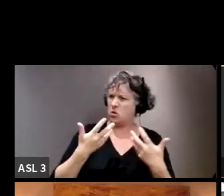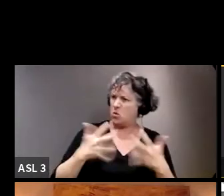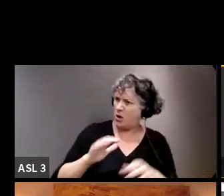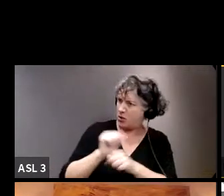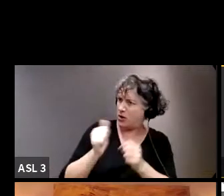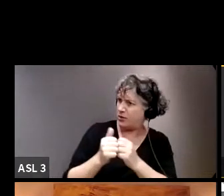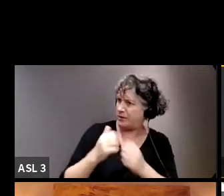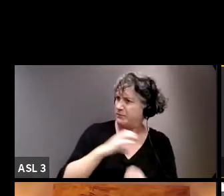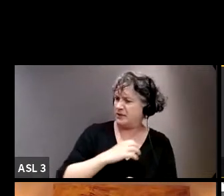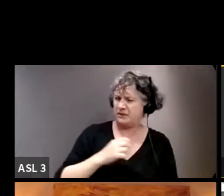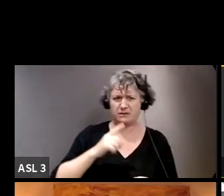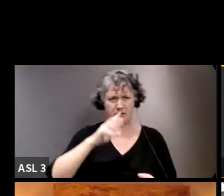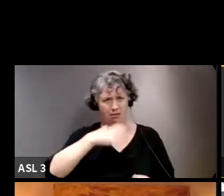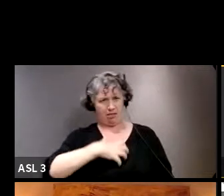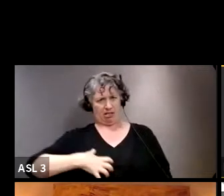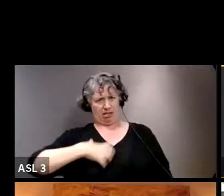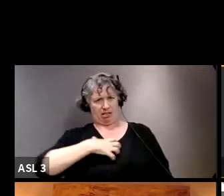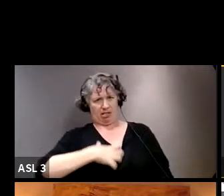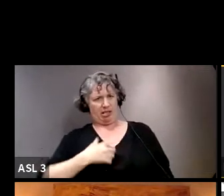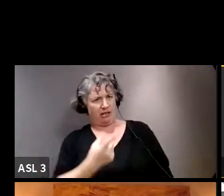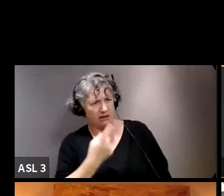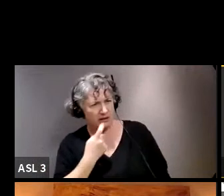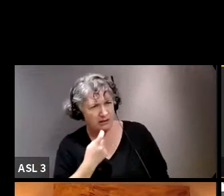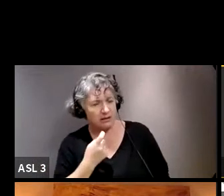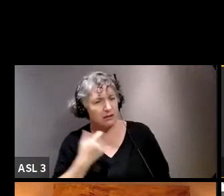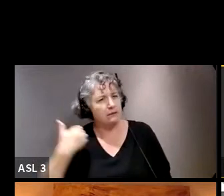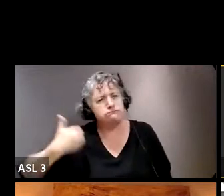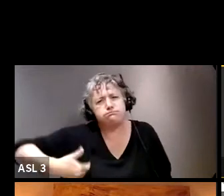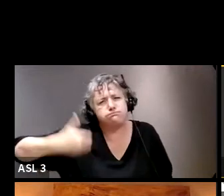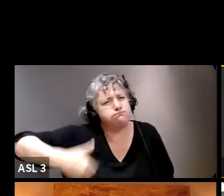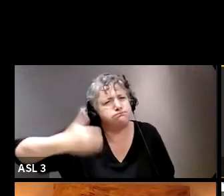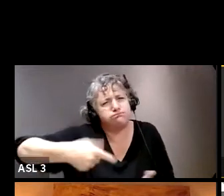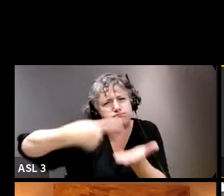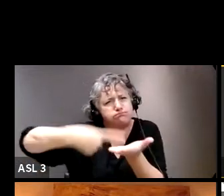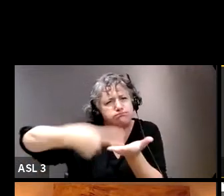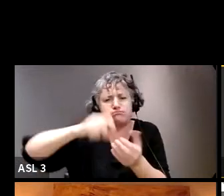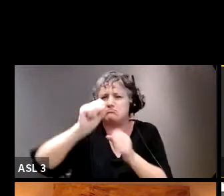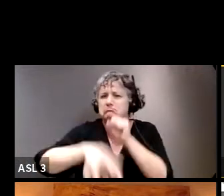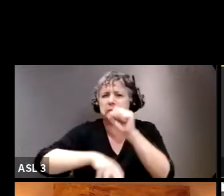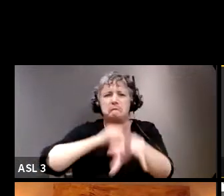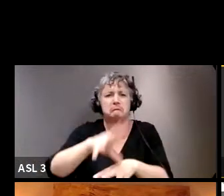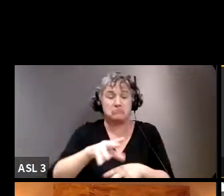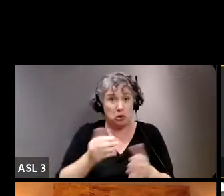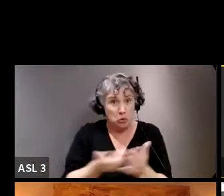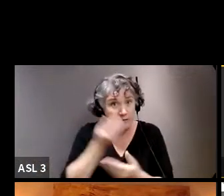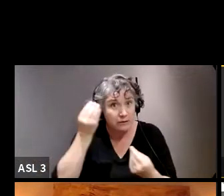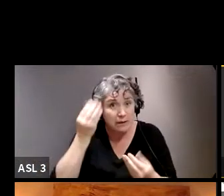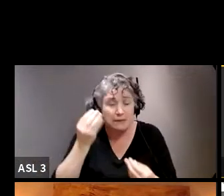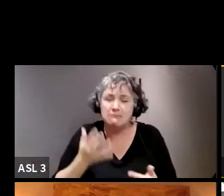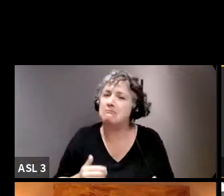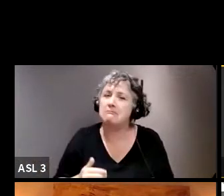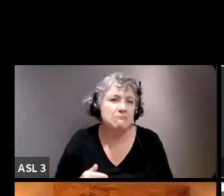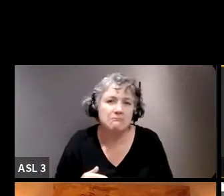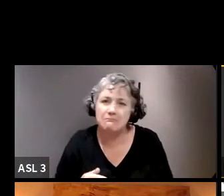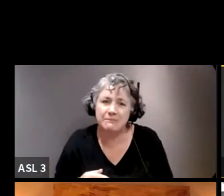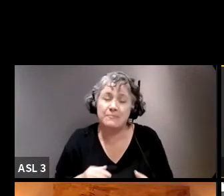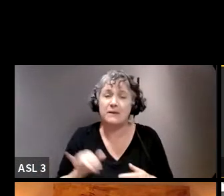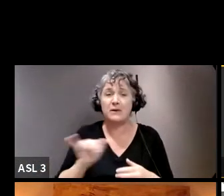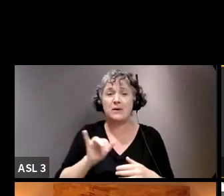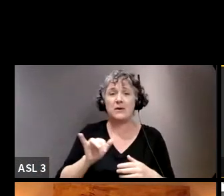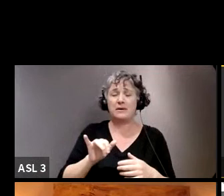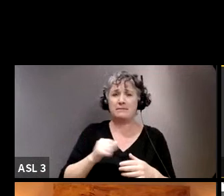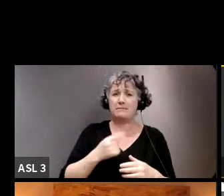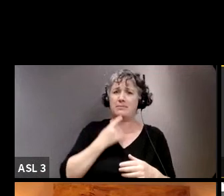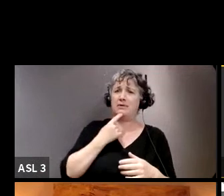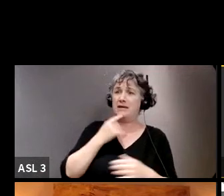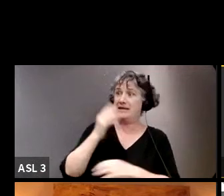police as this is an issue that has come up time and time again in these meetings it is also disappointing to watch delegates especially those